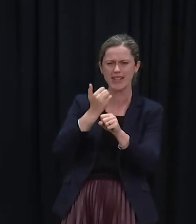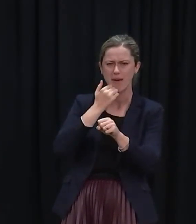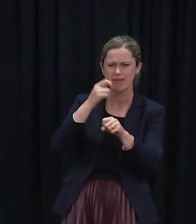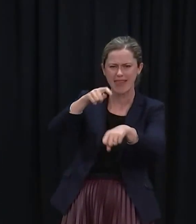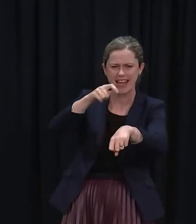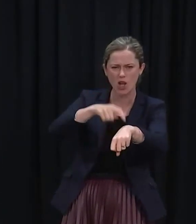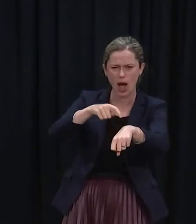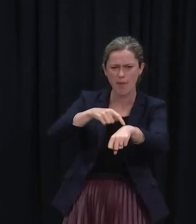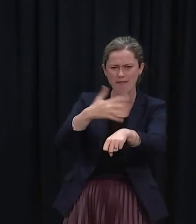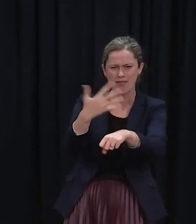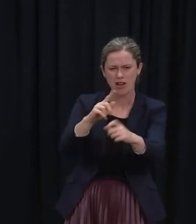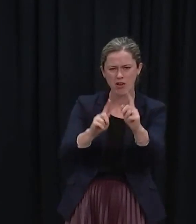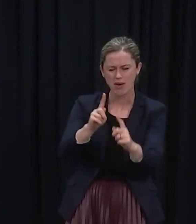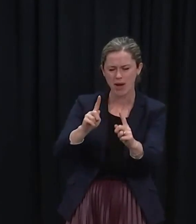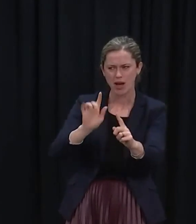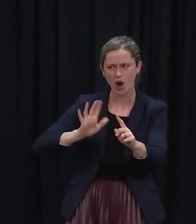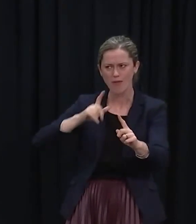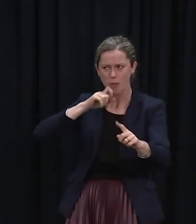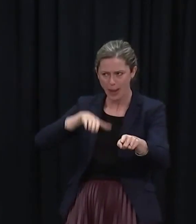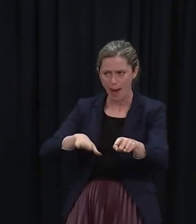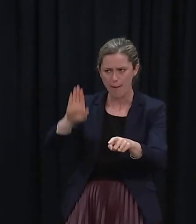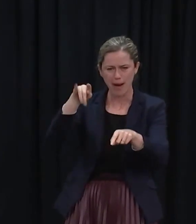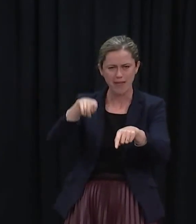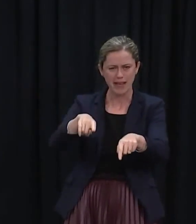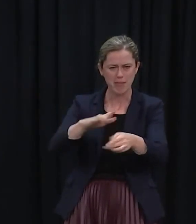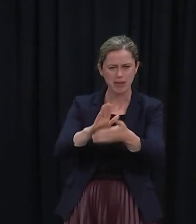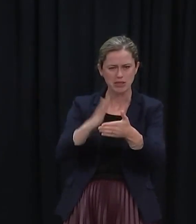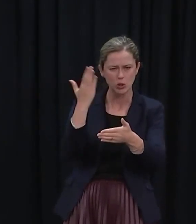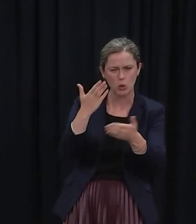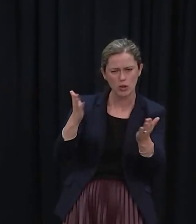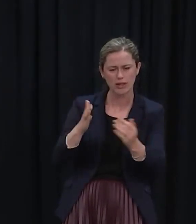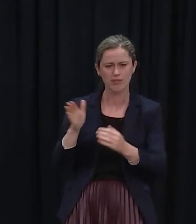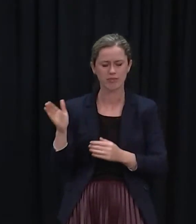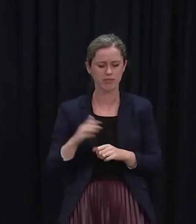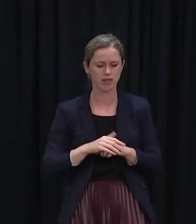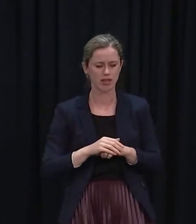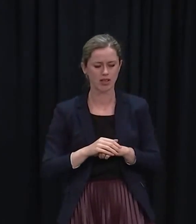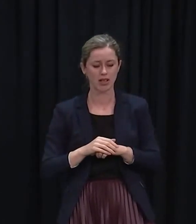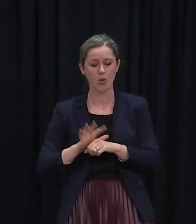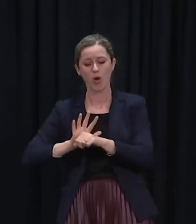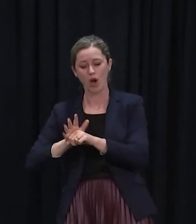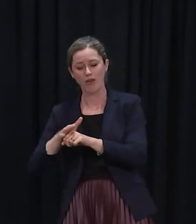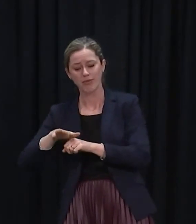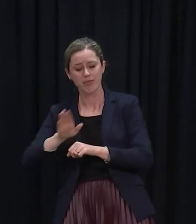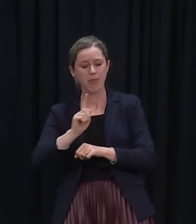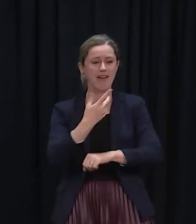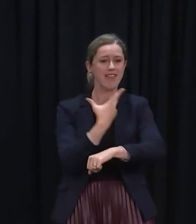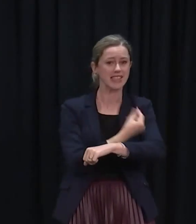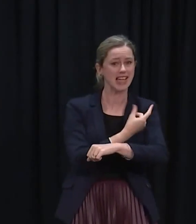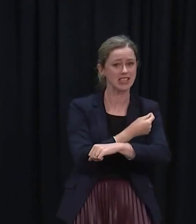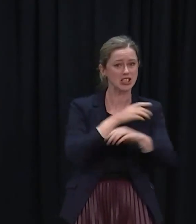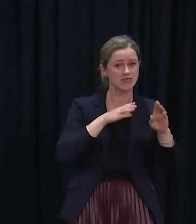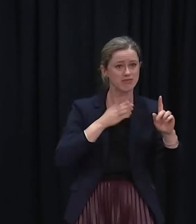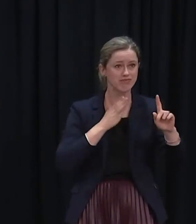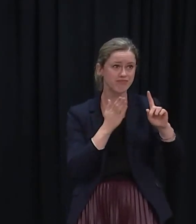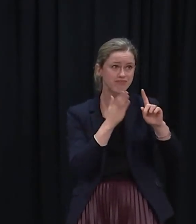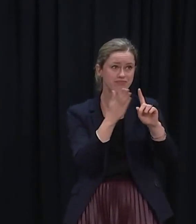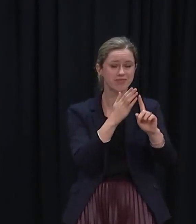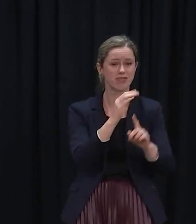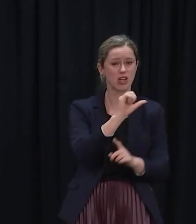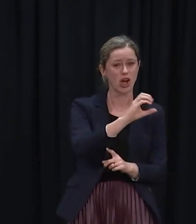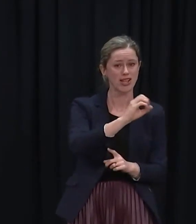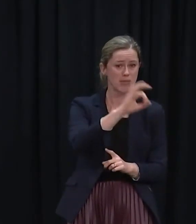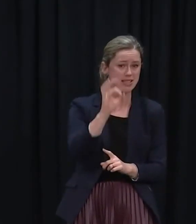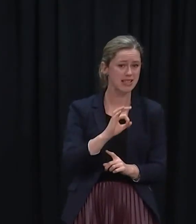now, presumably our case numbers are going to be a lot higher by then. Case numbers and vaccination, obviously we'd like to get a lot closer to that